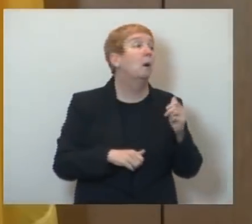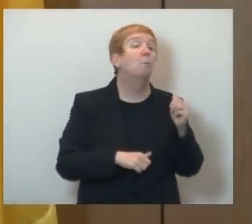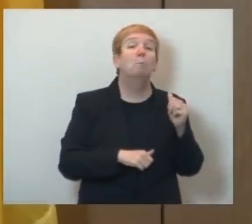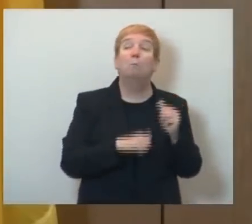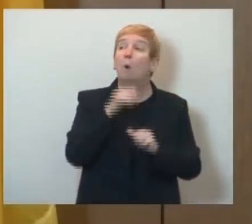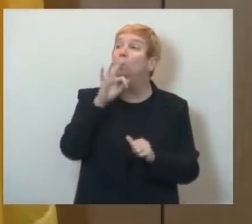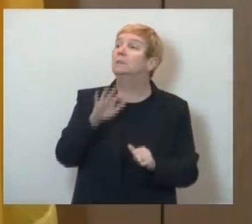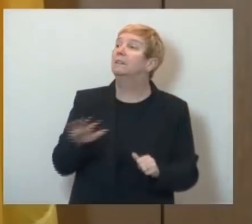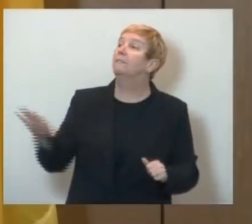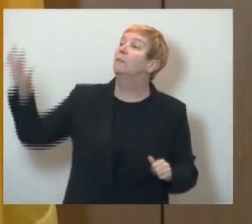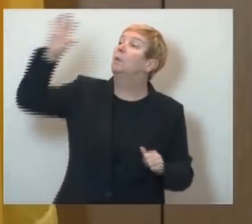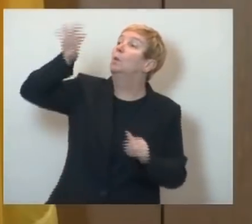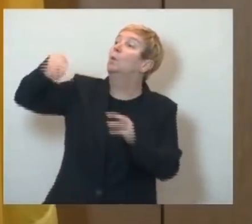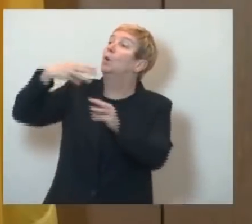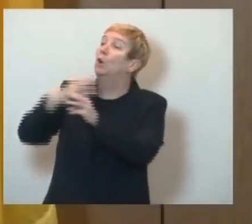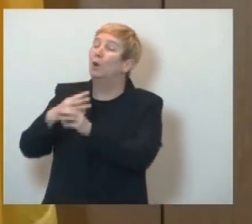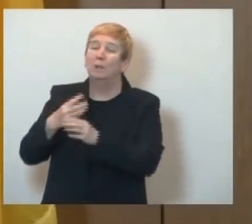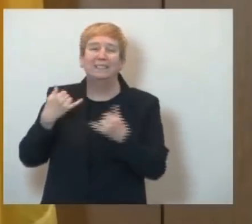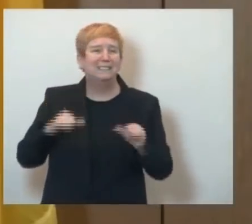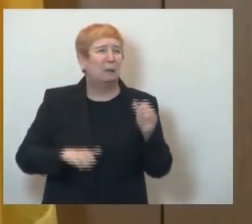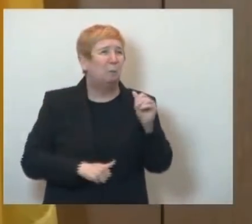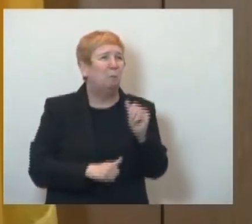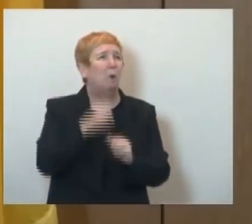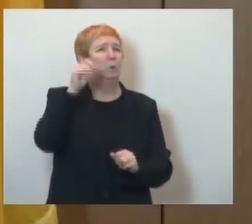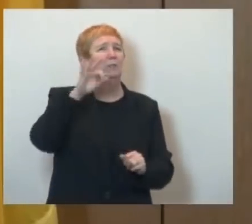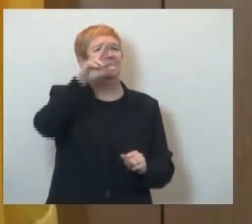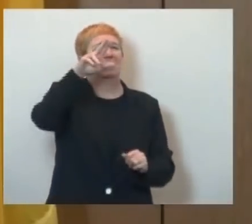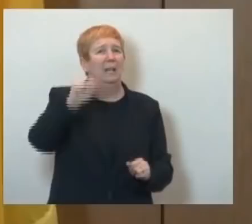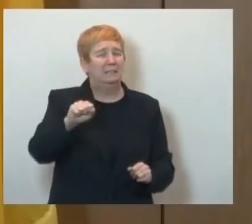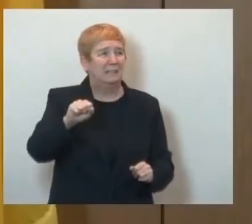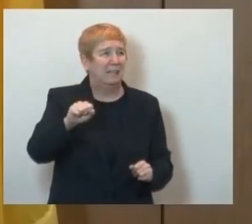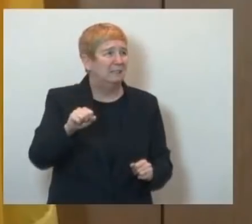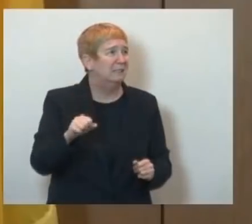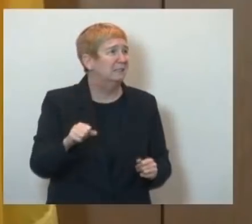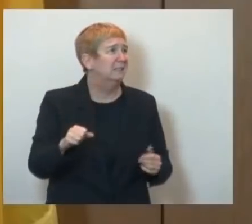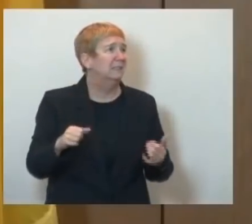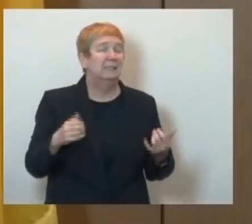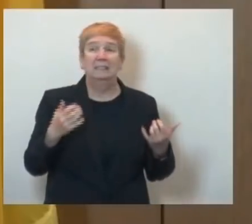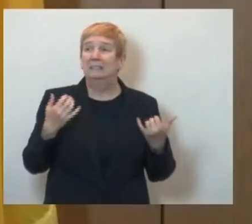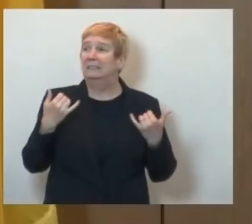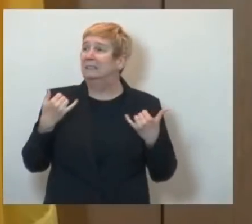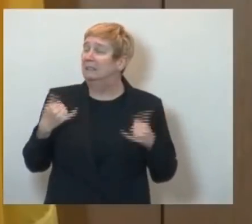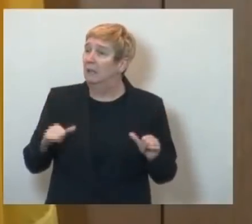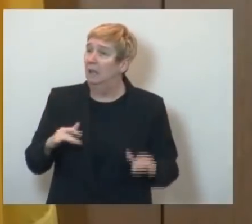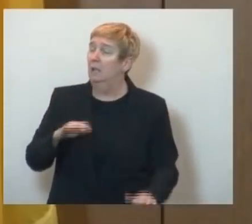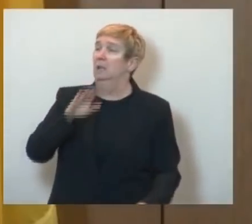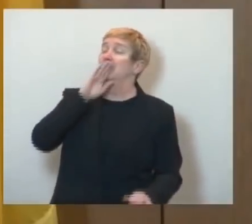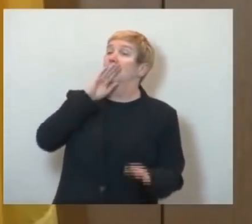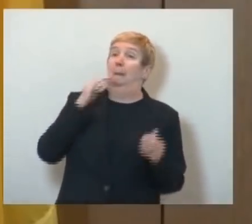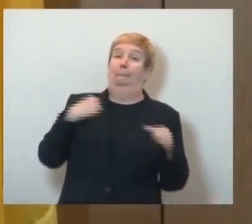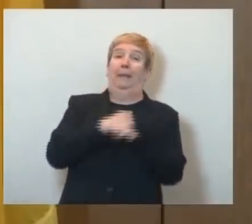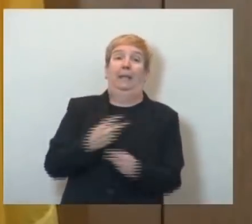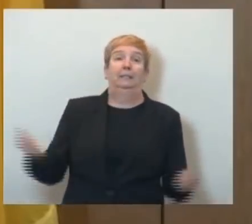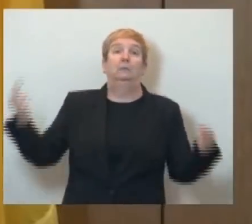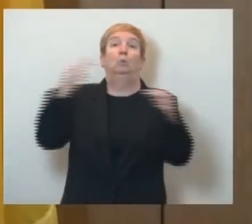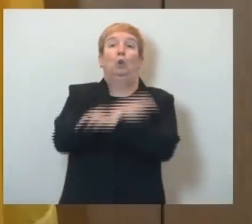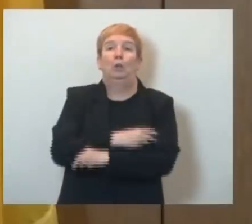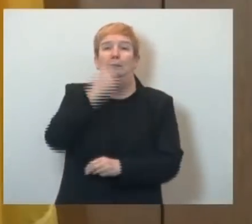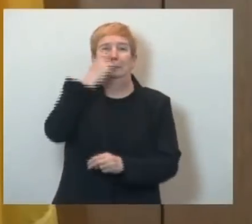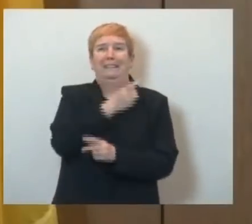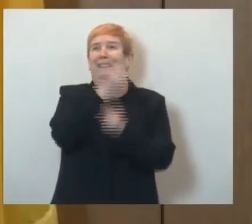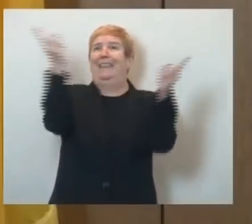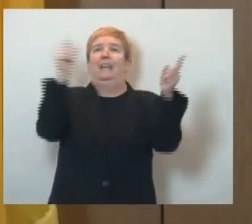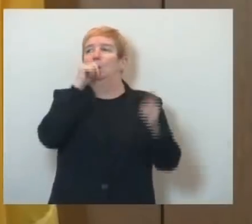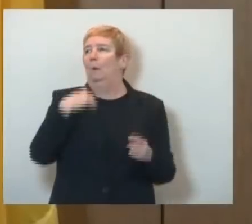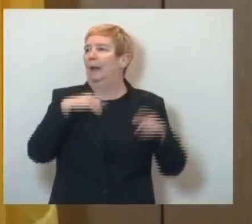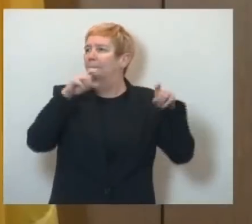and certainly most of the country, is still really exacerbated by not having access to tests and just now announcing